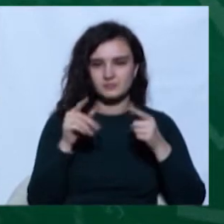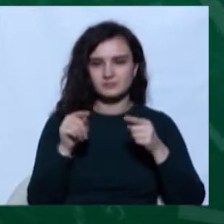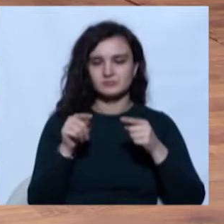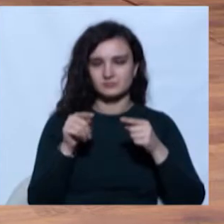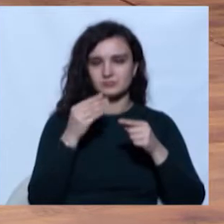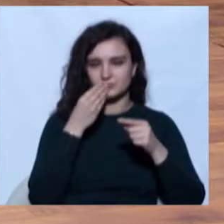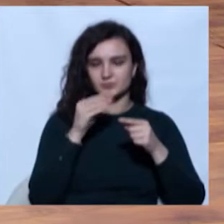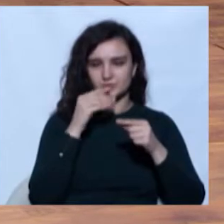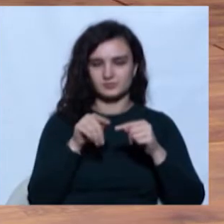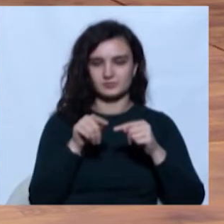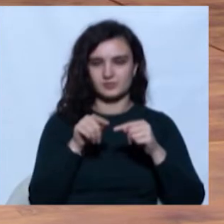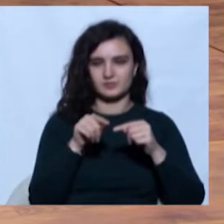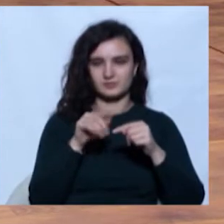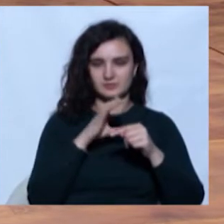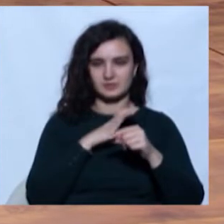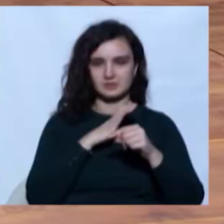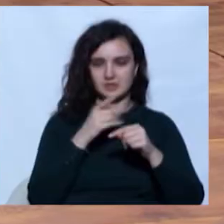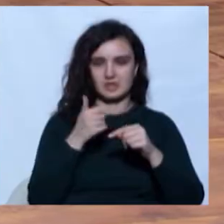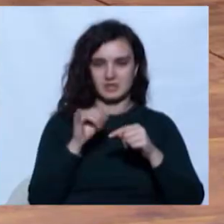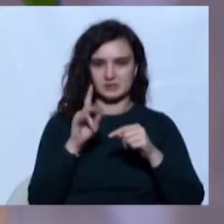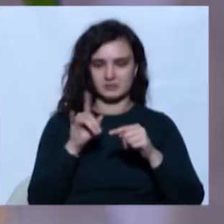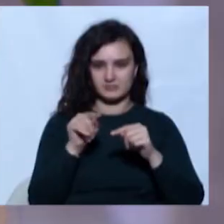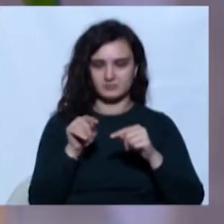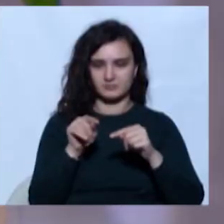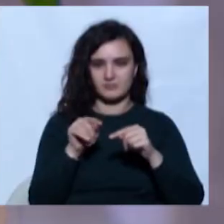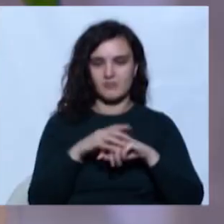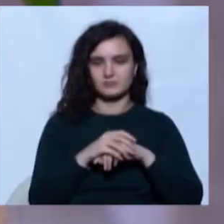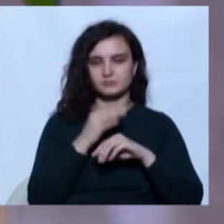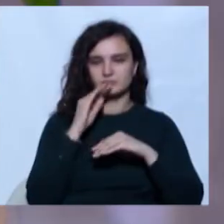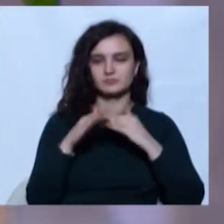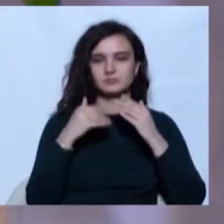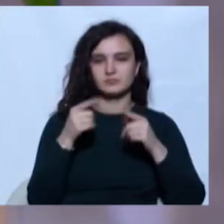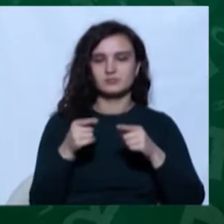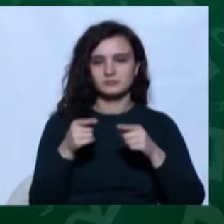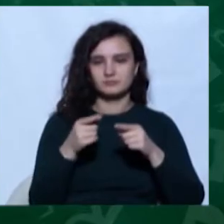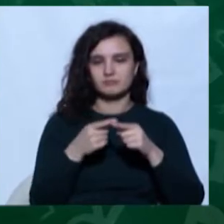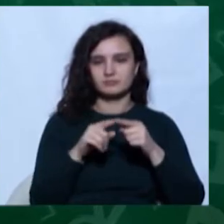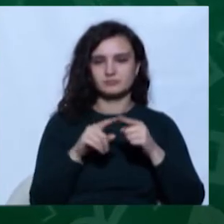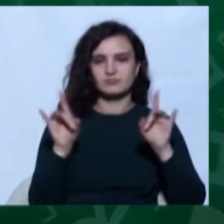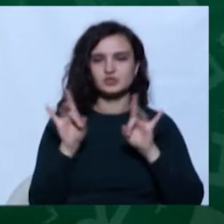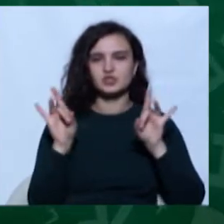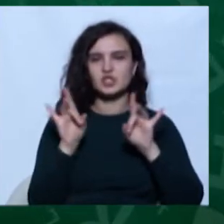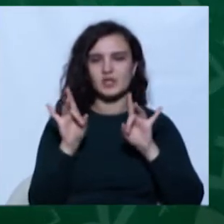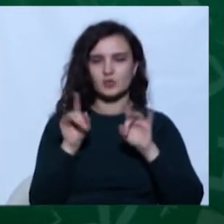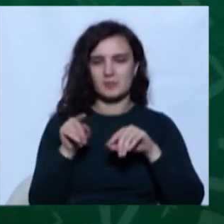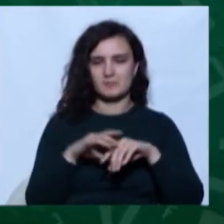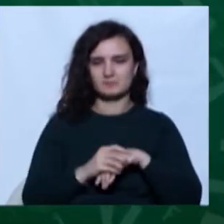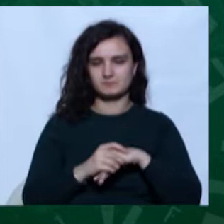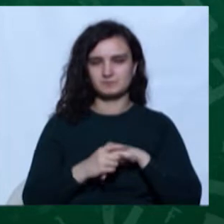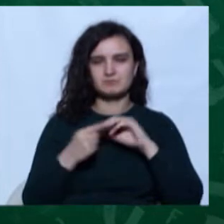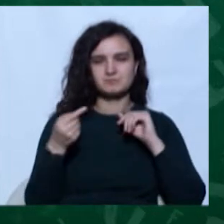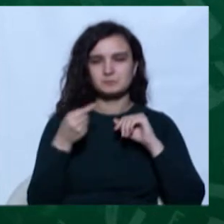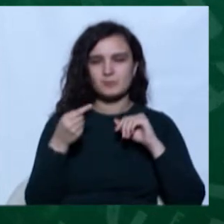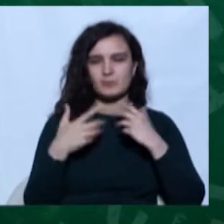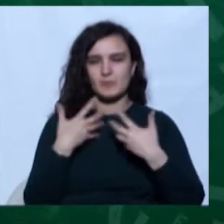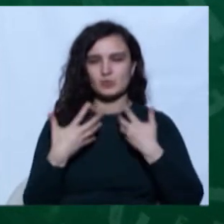valuable objects. Now, our next word is jealousy. Jealousy. This is the negative